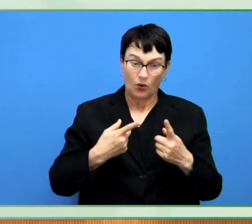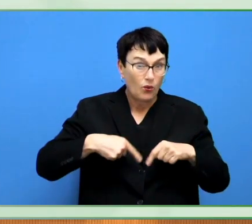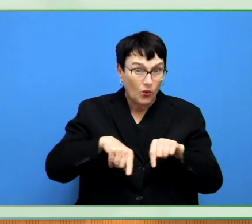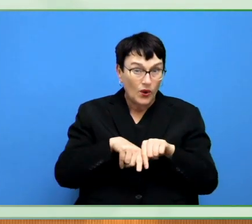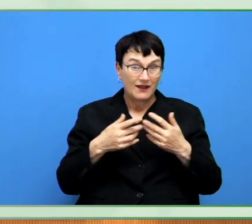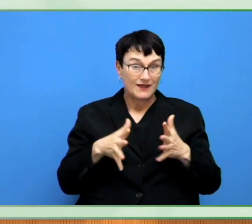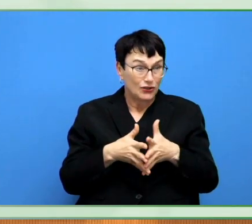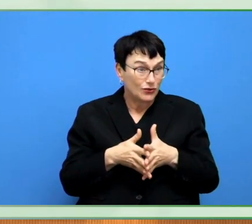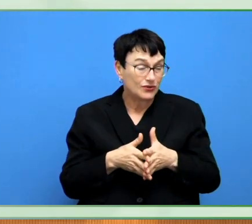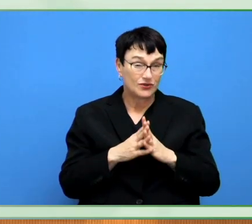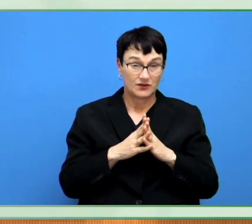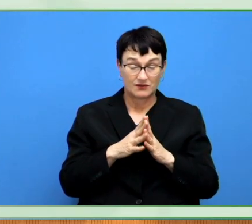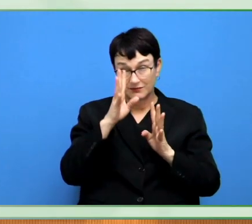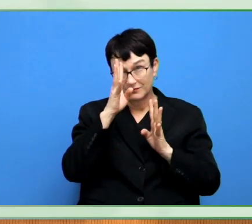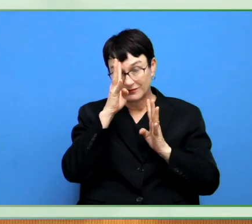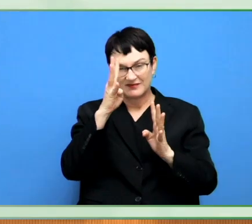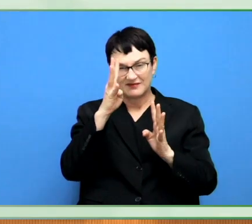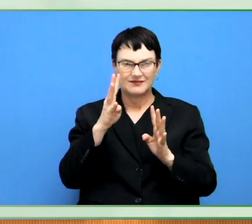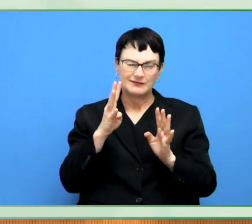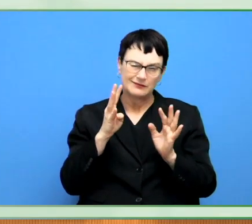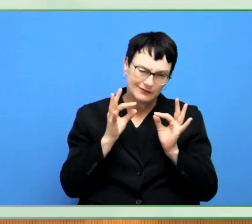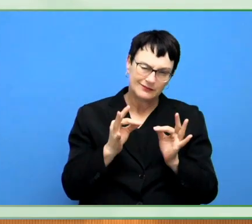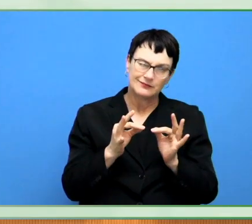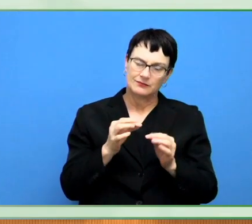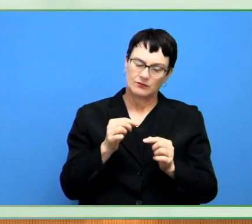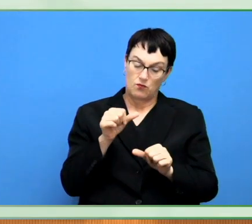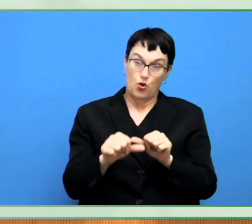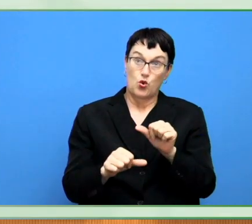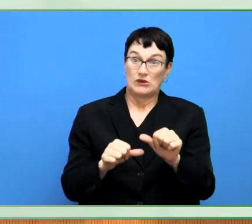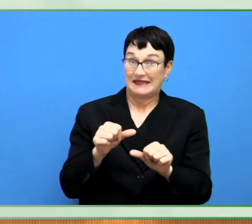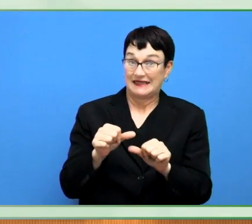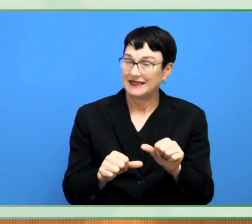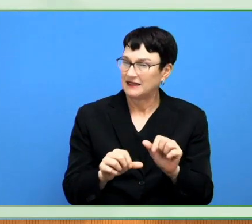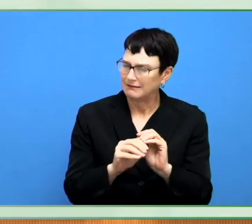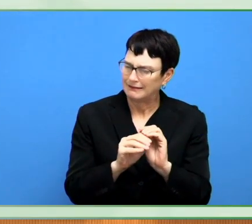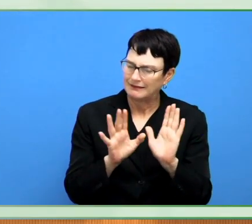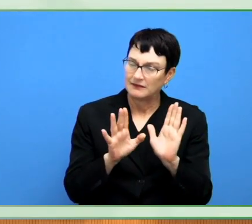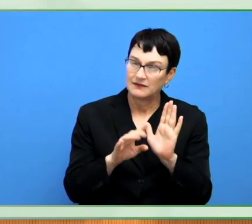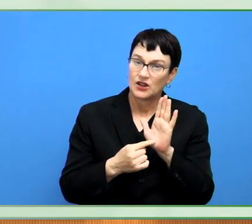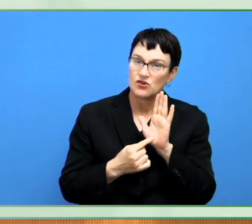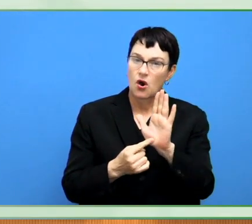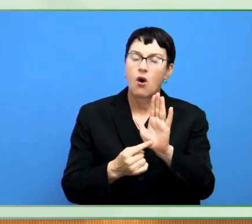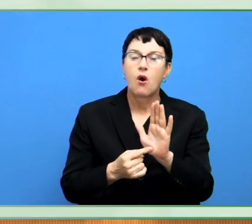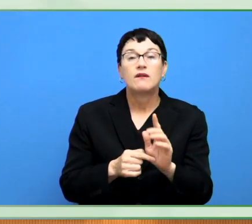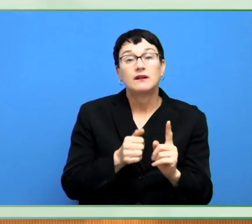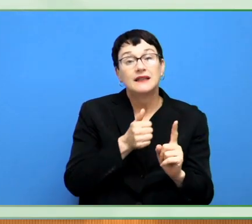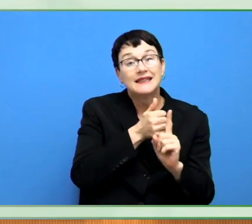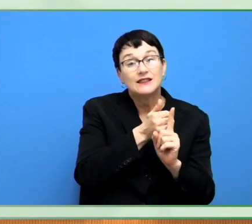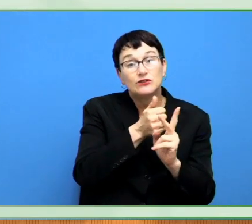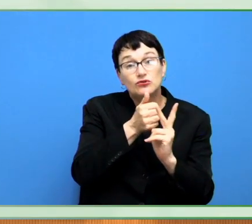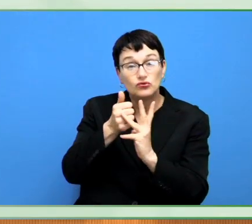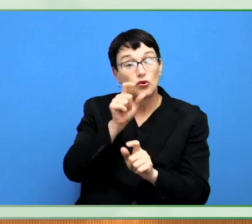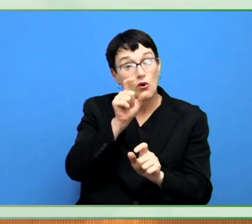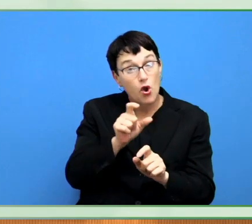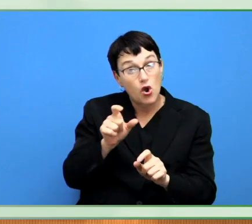setup process to not only develop a solution that is personalized and customized for every user accordingly to their